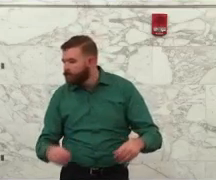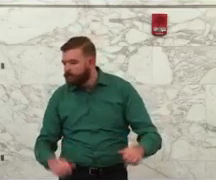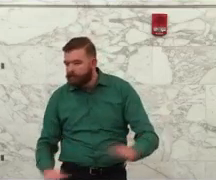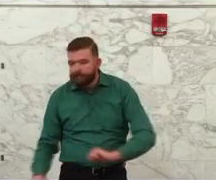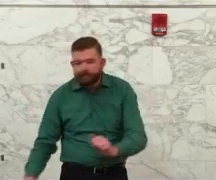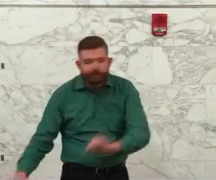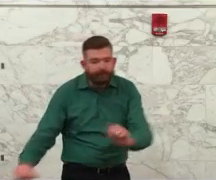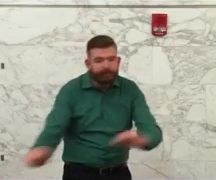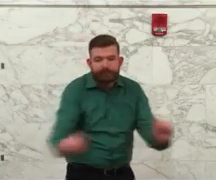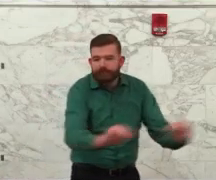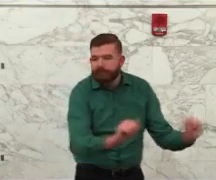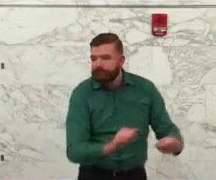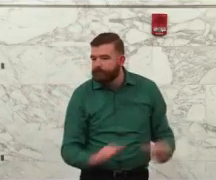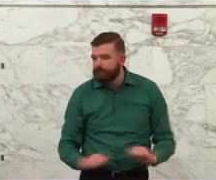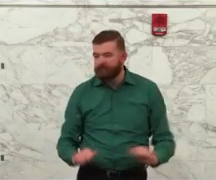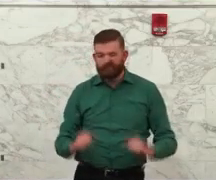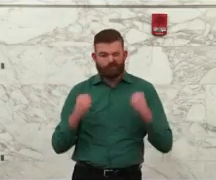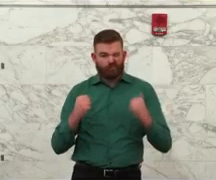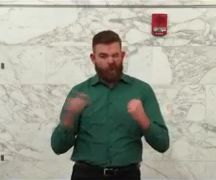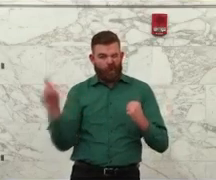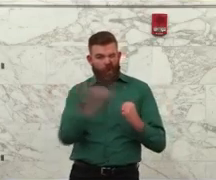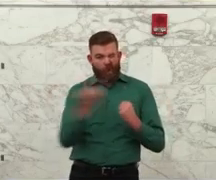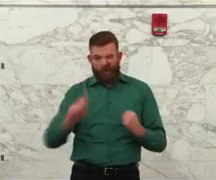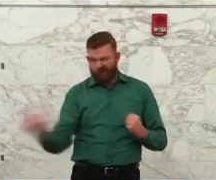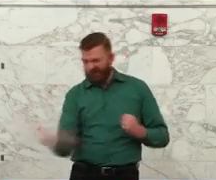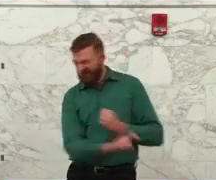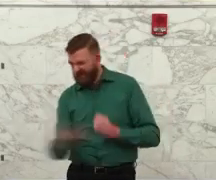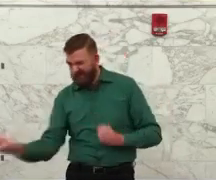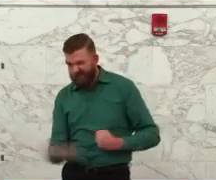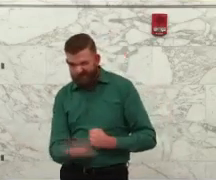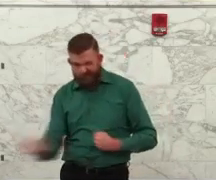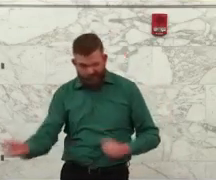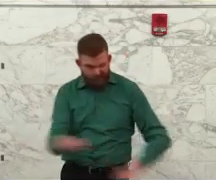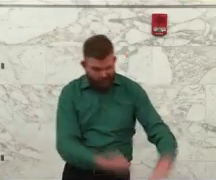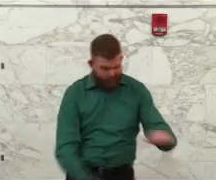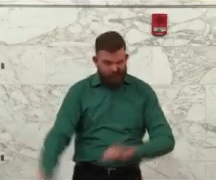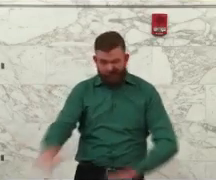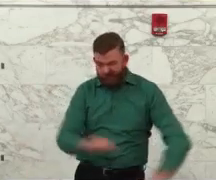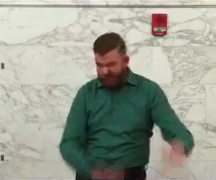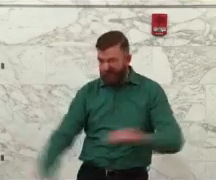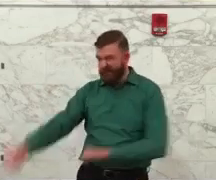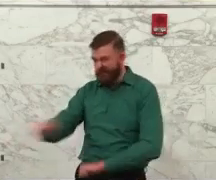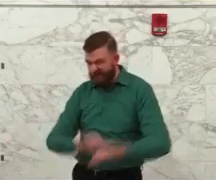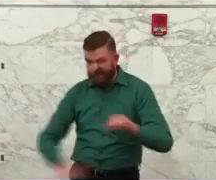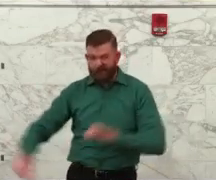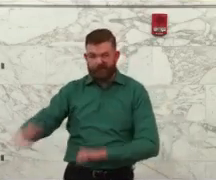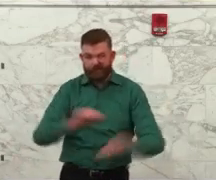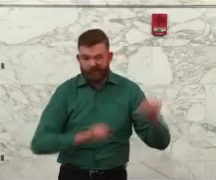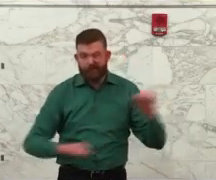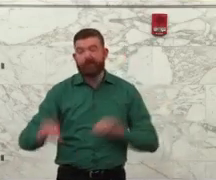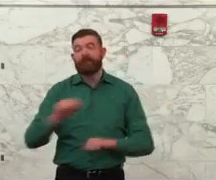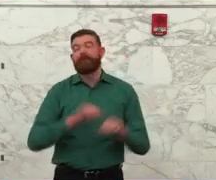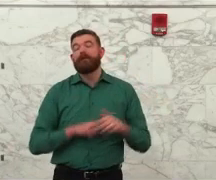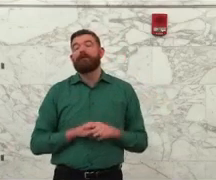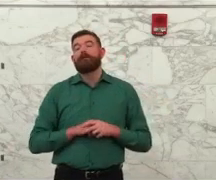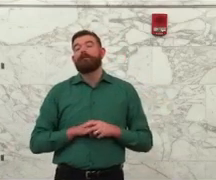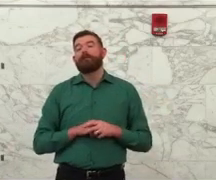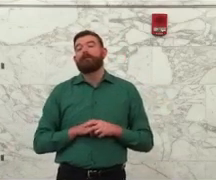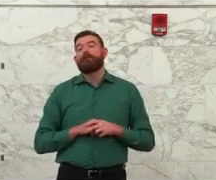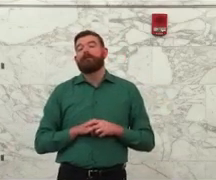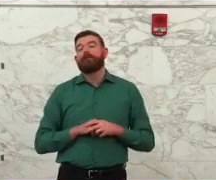the counters and belts at the supermarkets as an example. But the question is, Judy, should these folks be